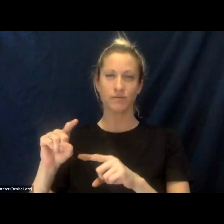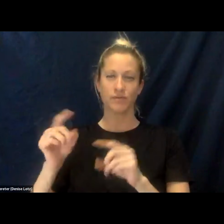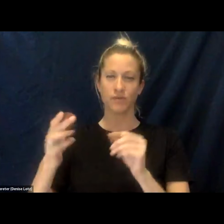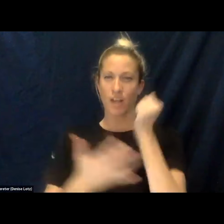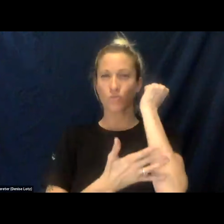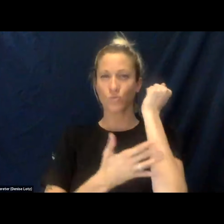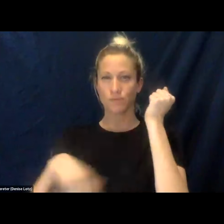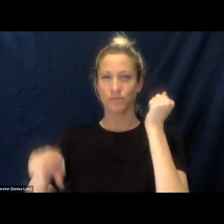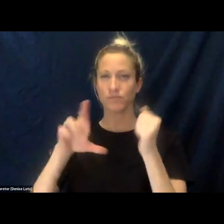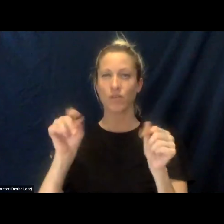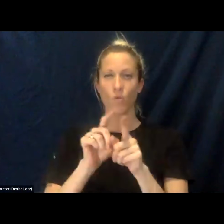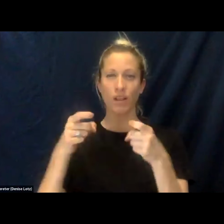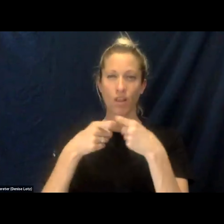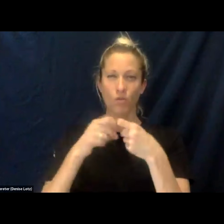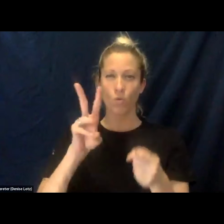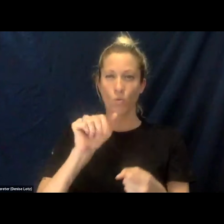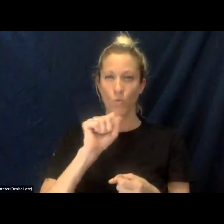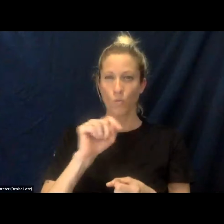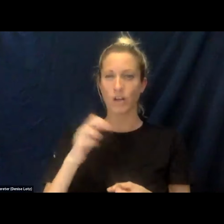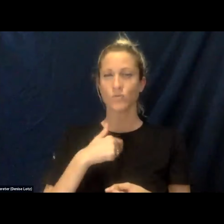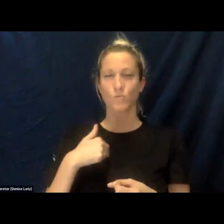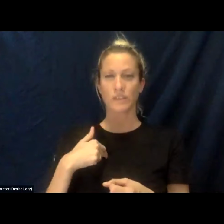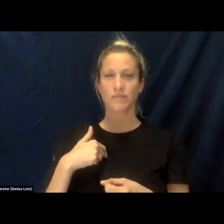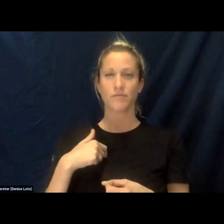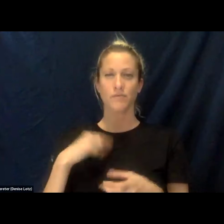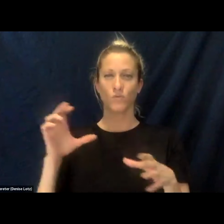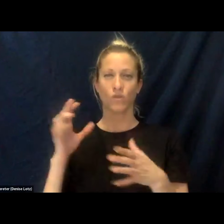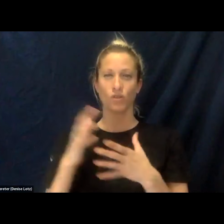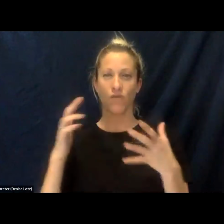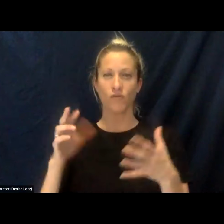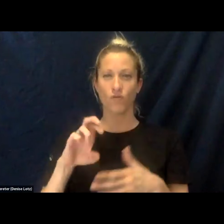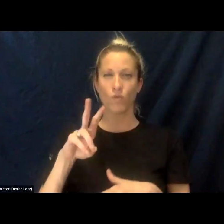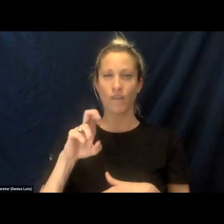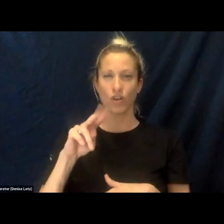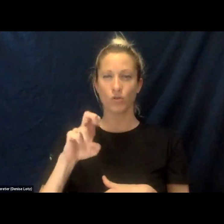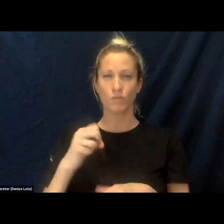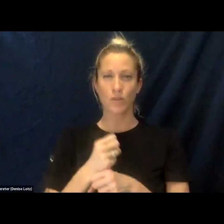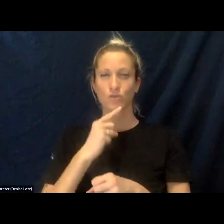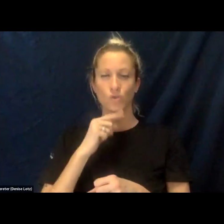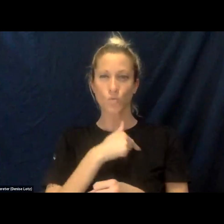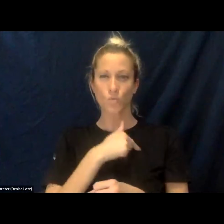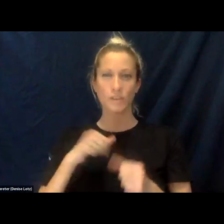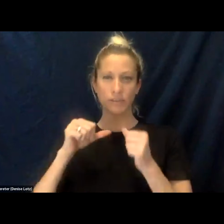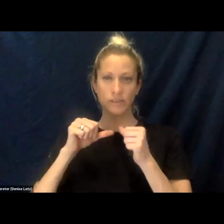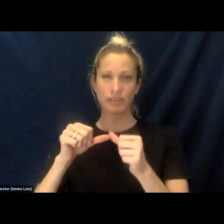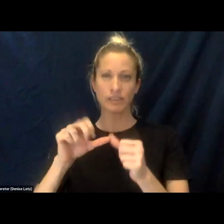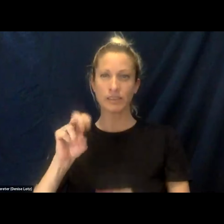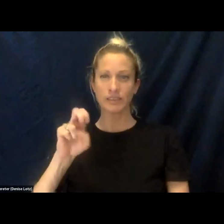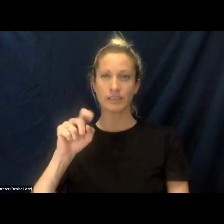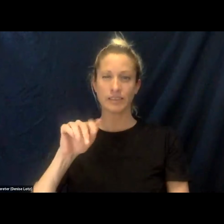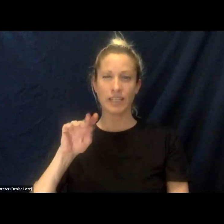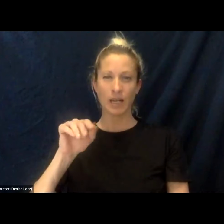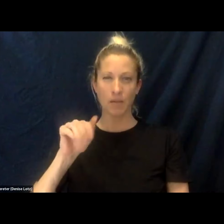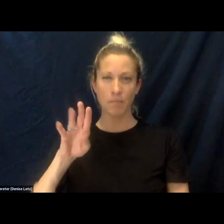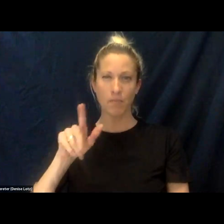to take in electronic waste, we actually drive a lot of revenue ourselves to make sure that we're sustainable should any